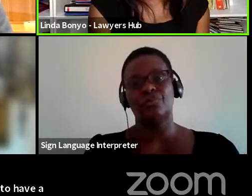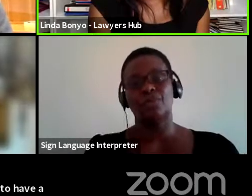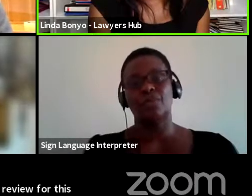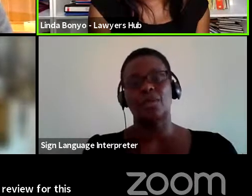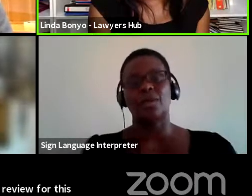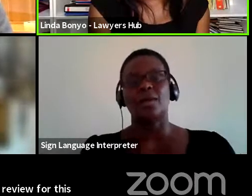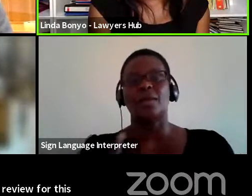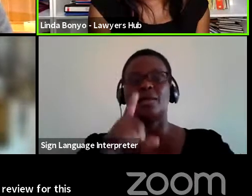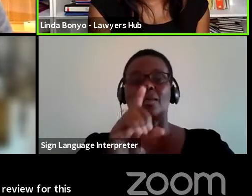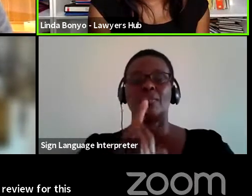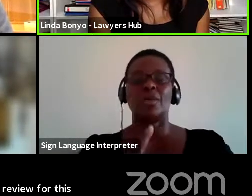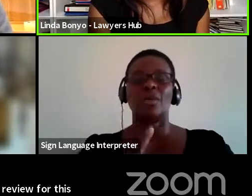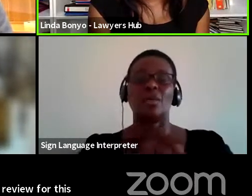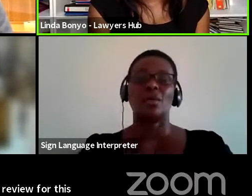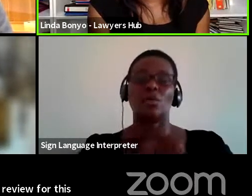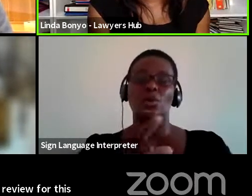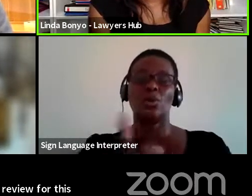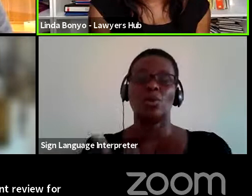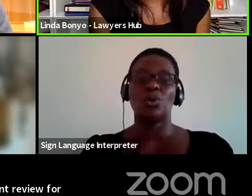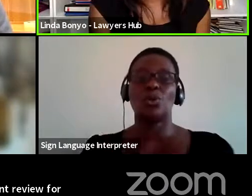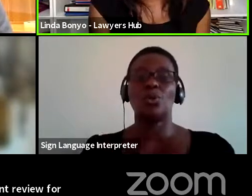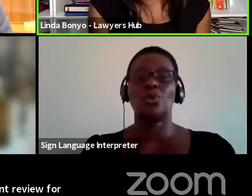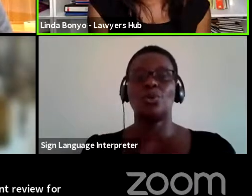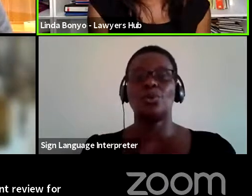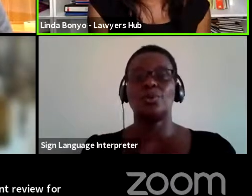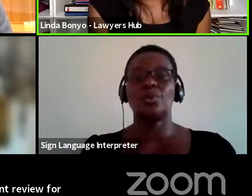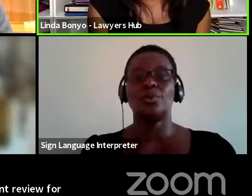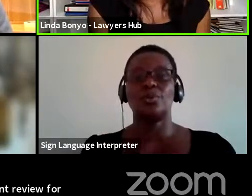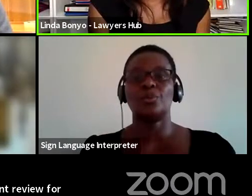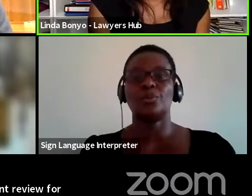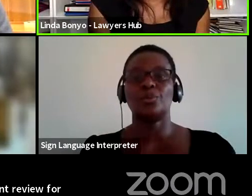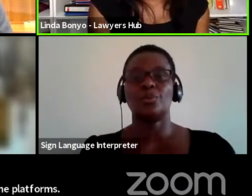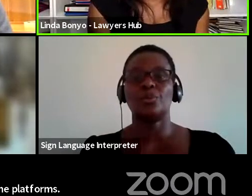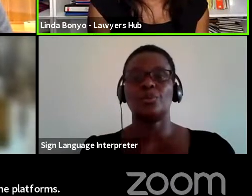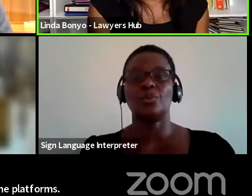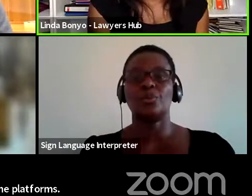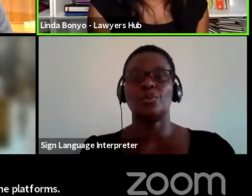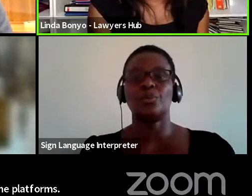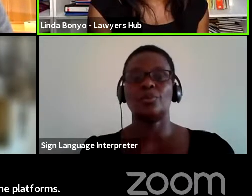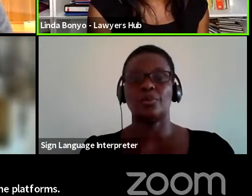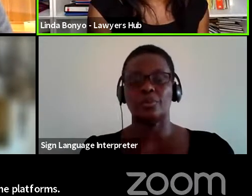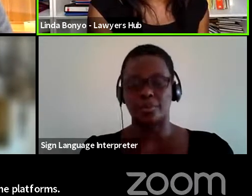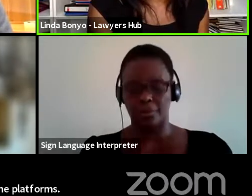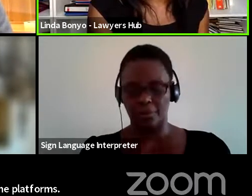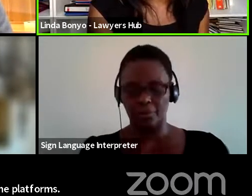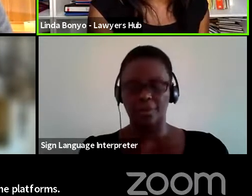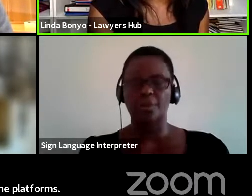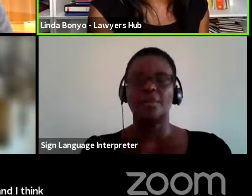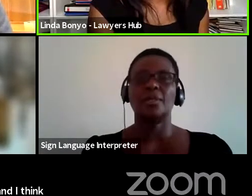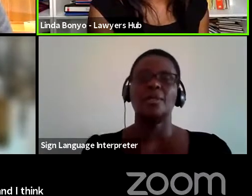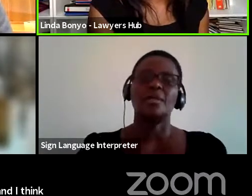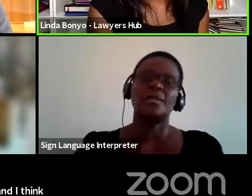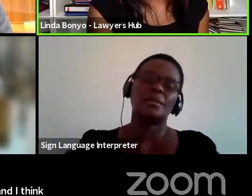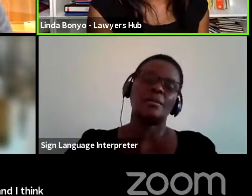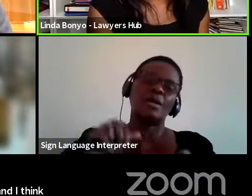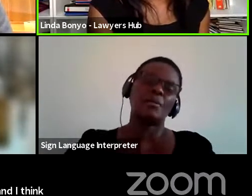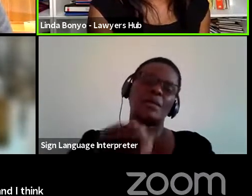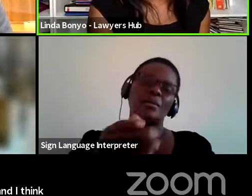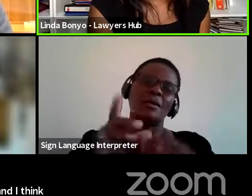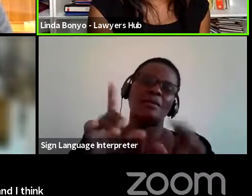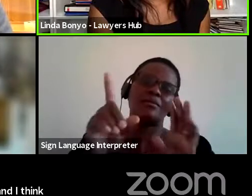these violations that happen on online platforms. There's also need for additional data, and I think Tina highlighted